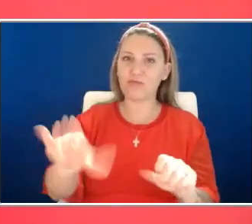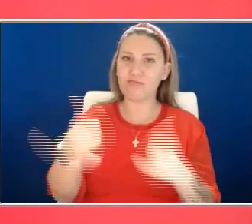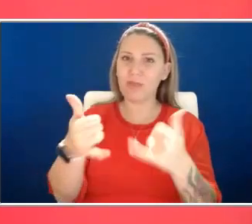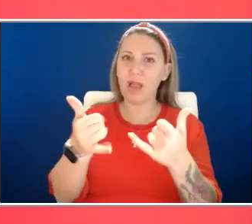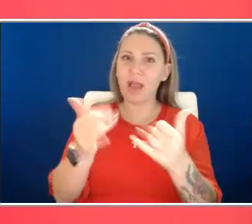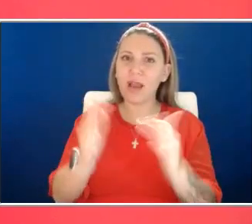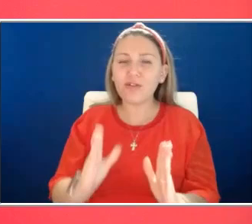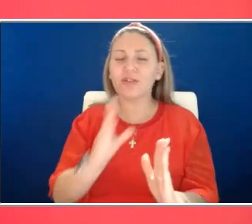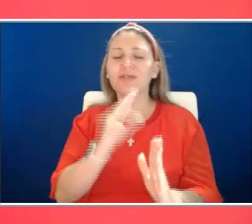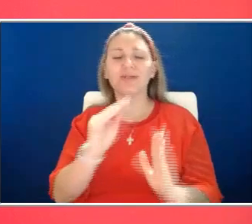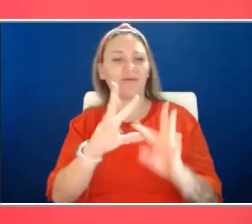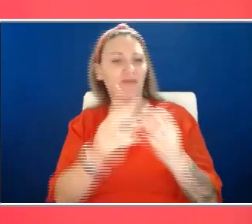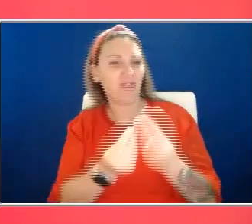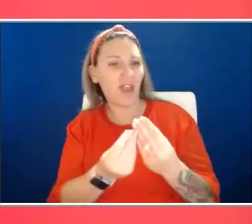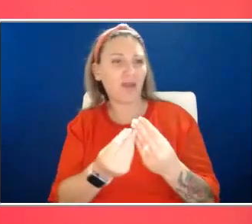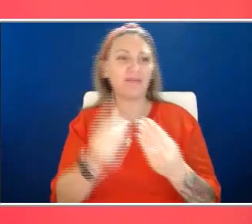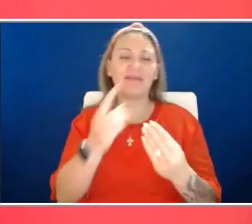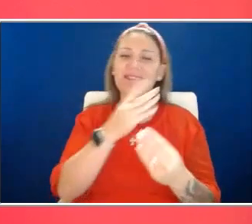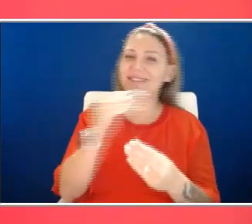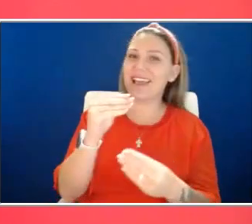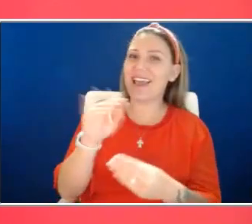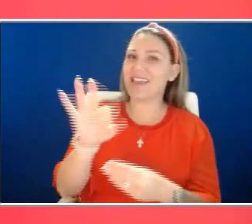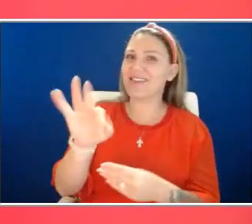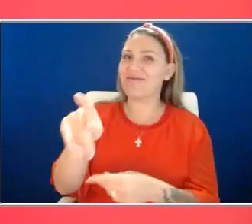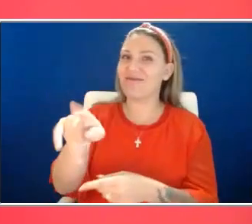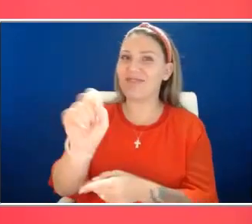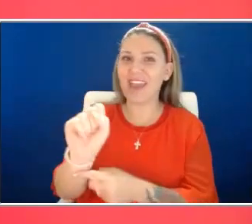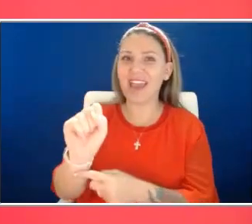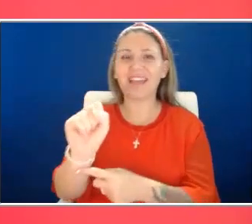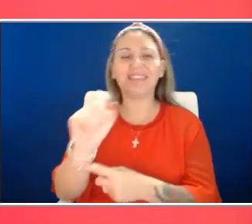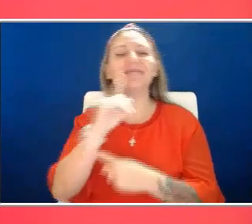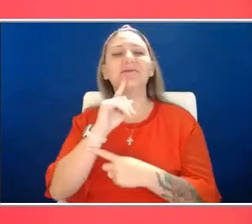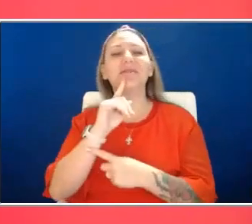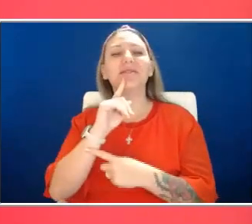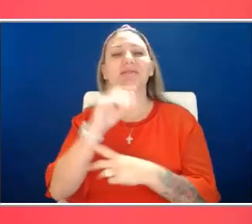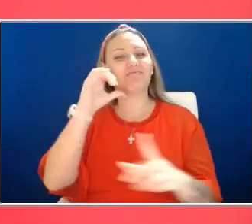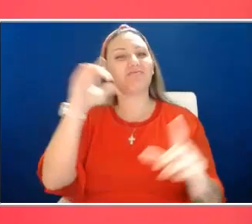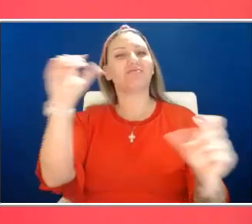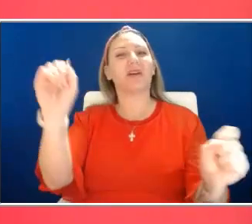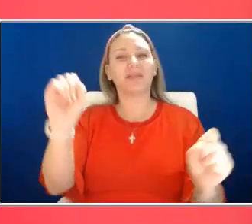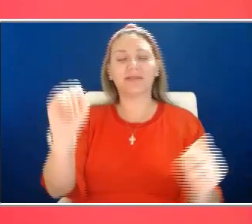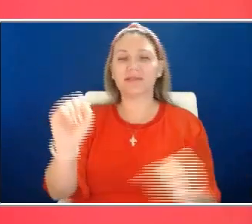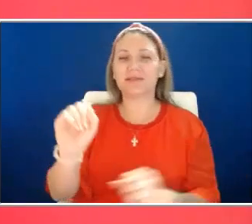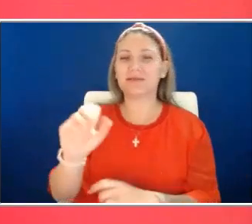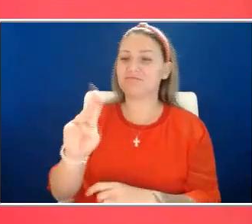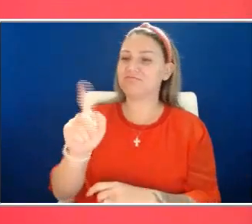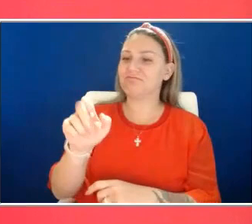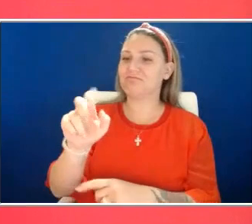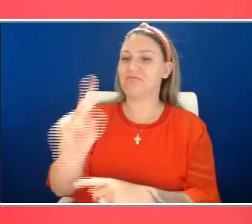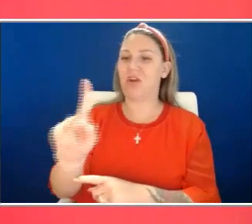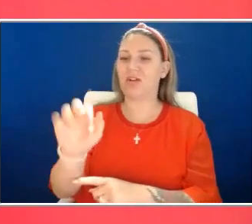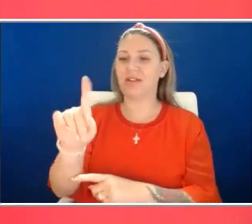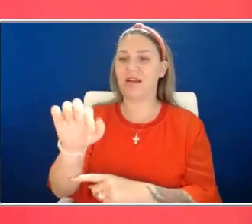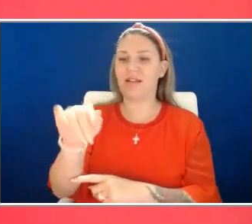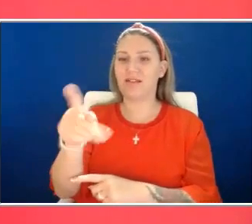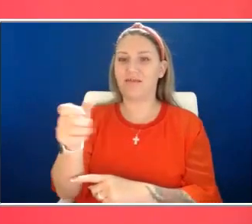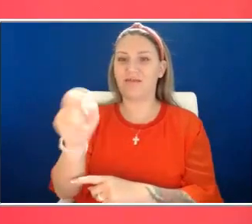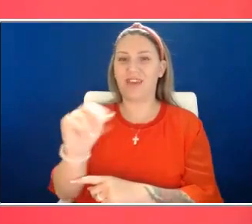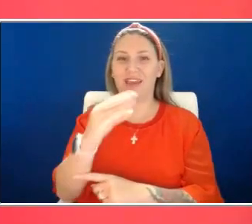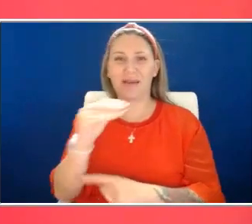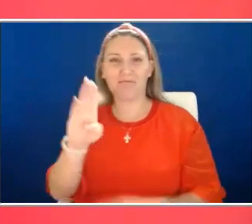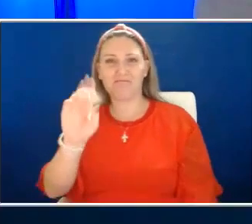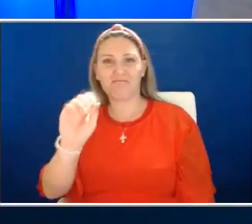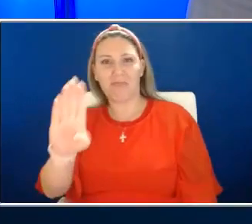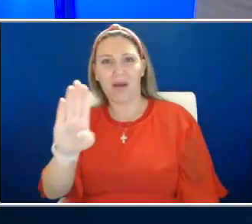the fans. They are Chief President Mark Donovan and Health System President and CEO Bob Page. I caught up with both earlier